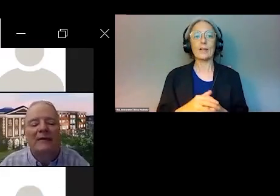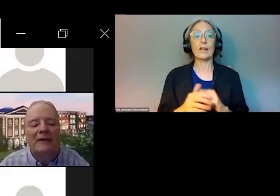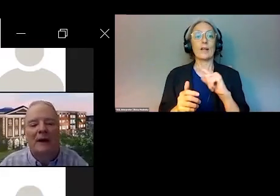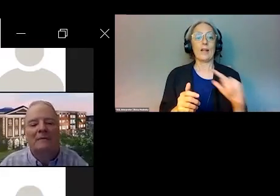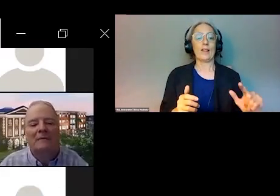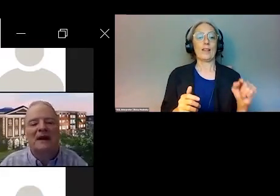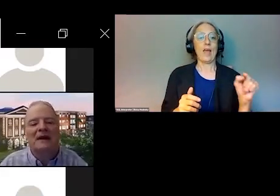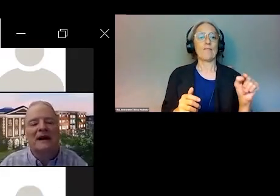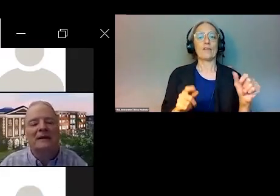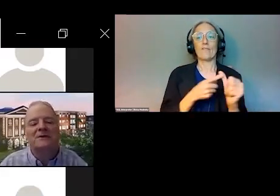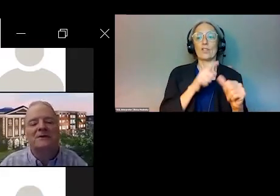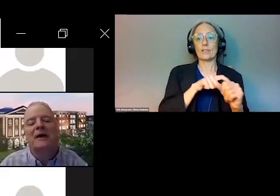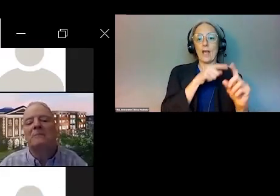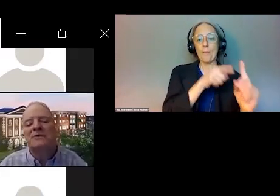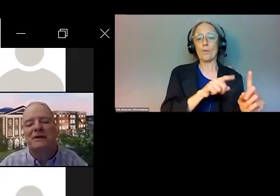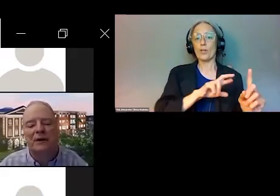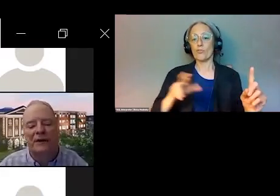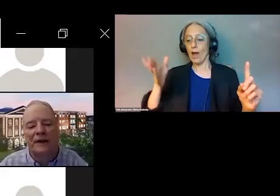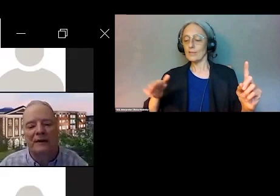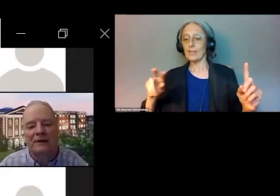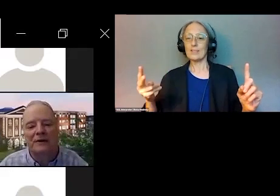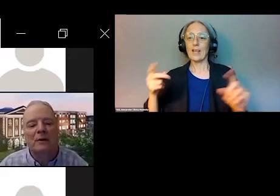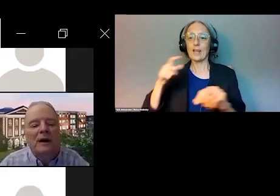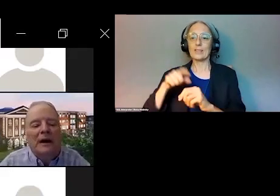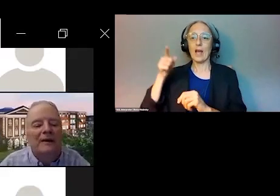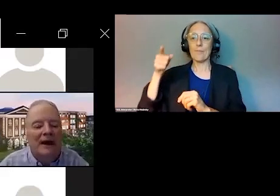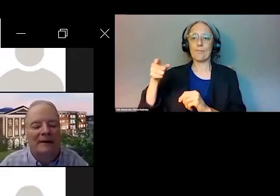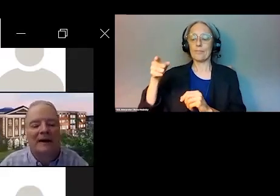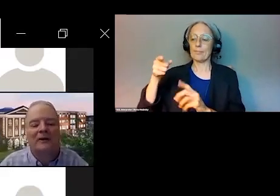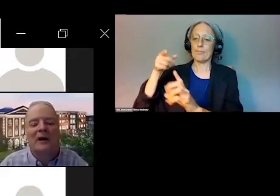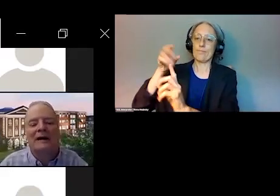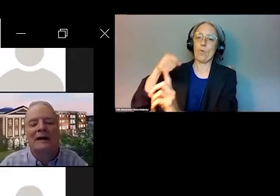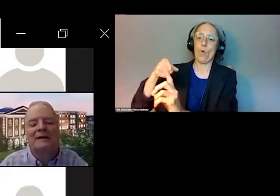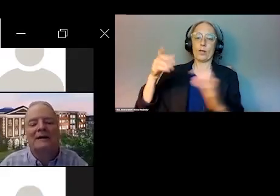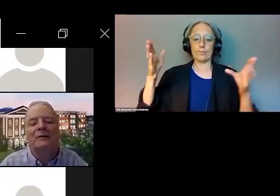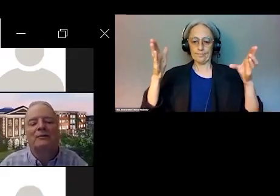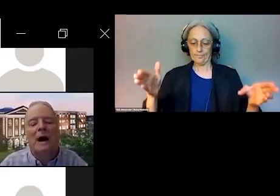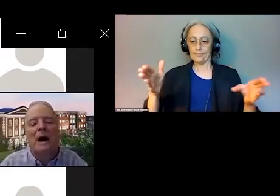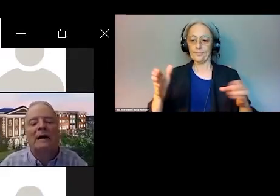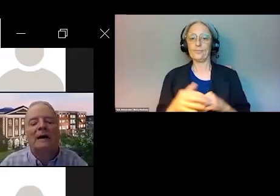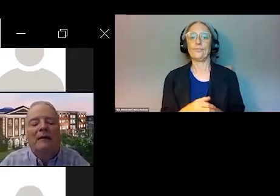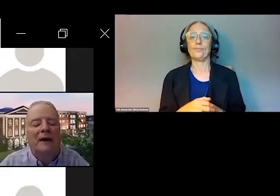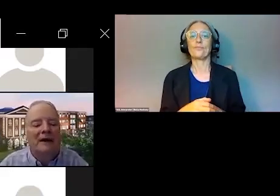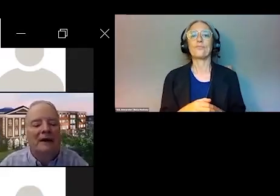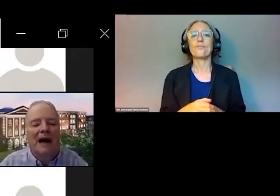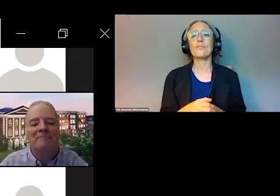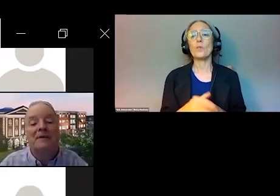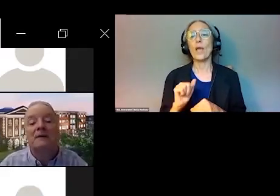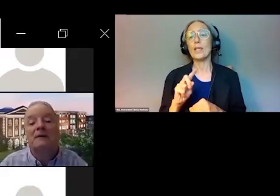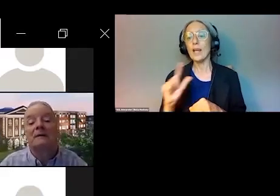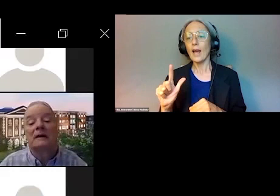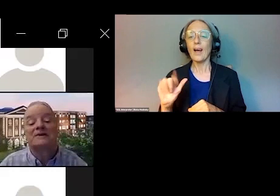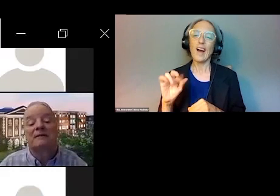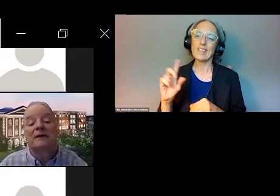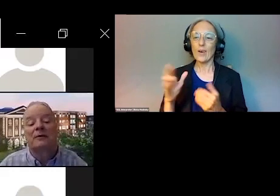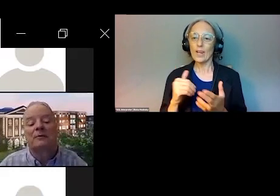is the second. And they were able to scale the items. So the most difficult thing to do in the ADL or IADL was walk.